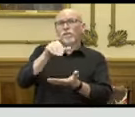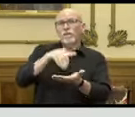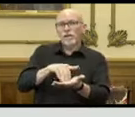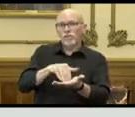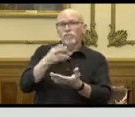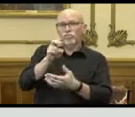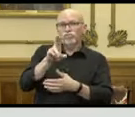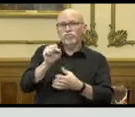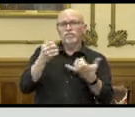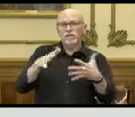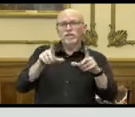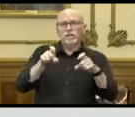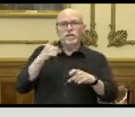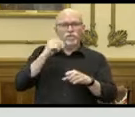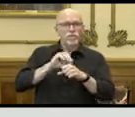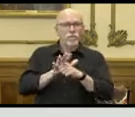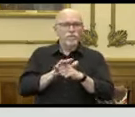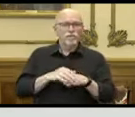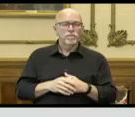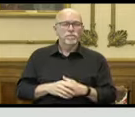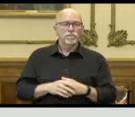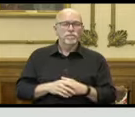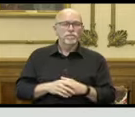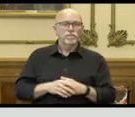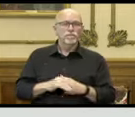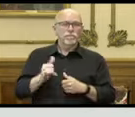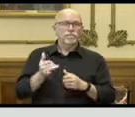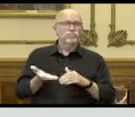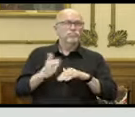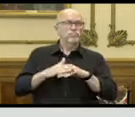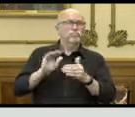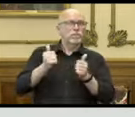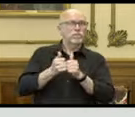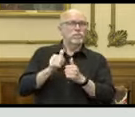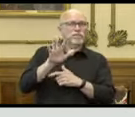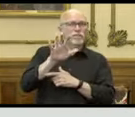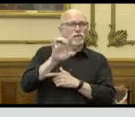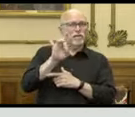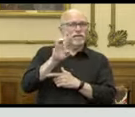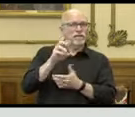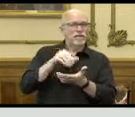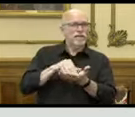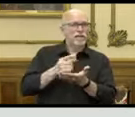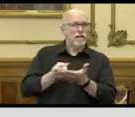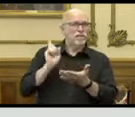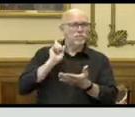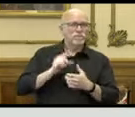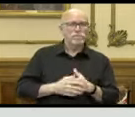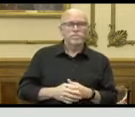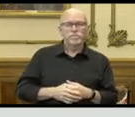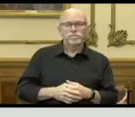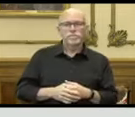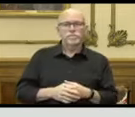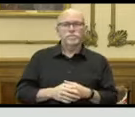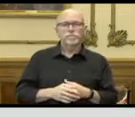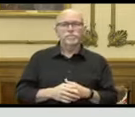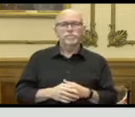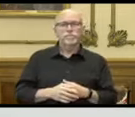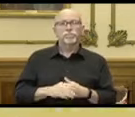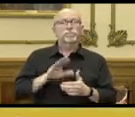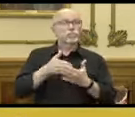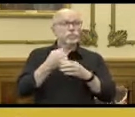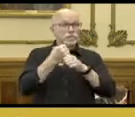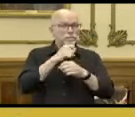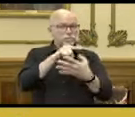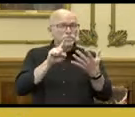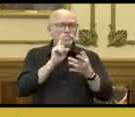654,000 Hoosiers have been tested for COVID-19. That's up from more than 586,000 a week ago. All of these data points